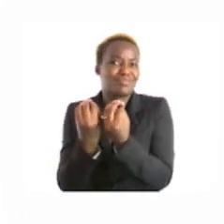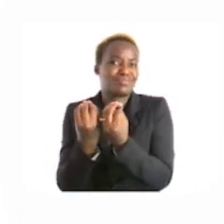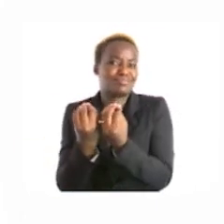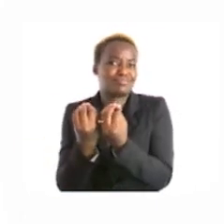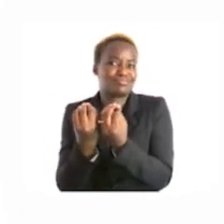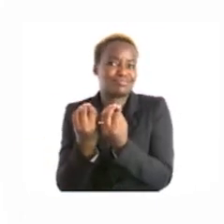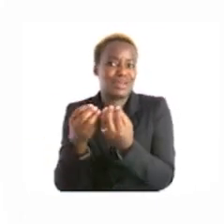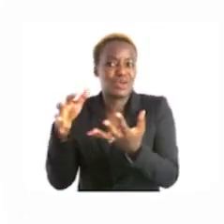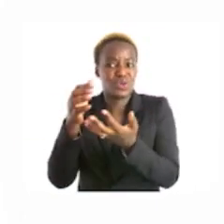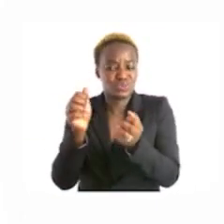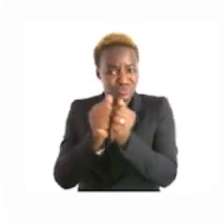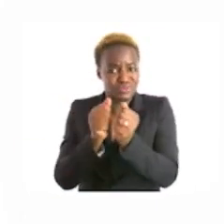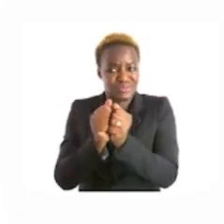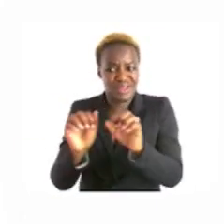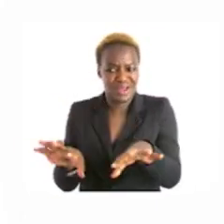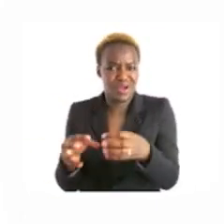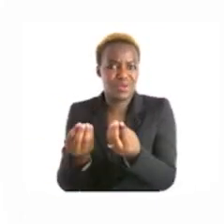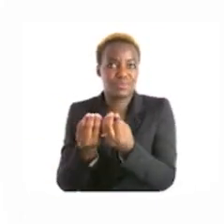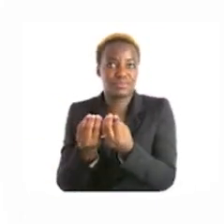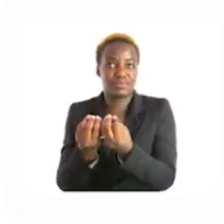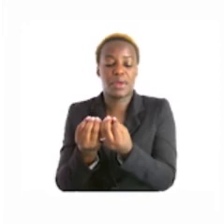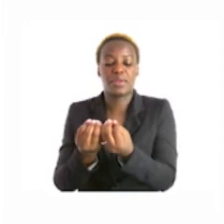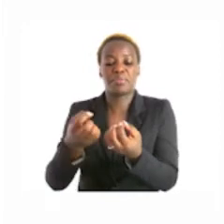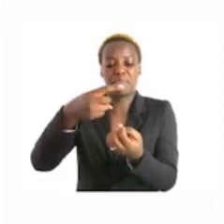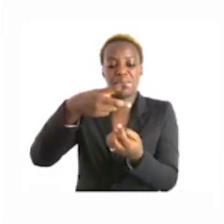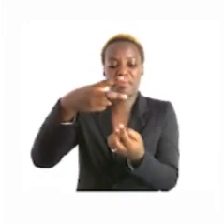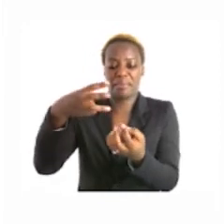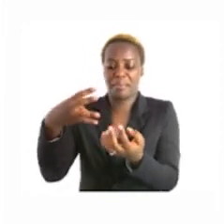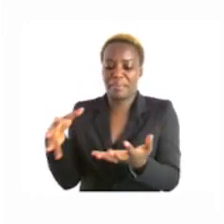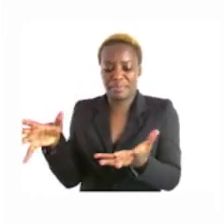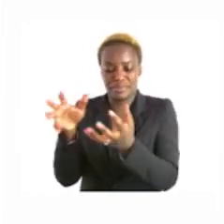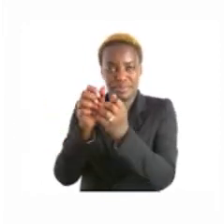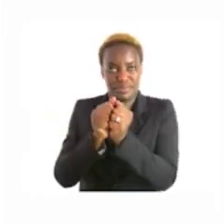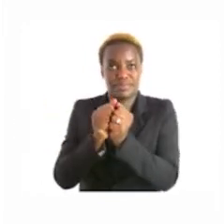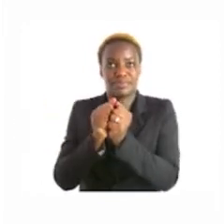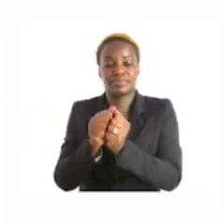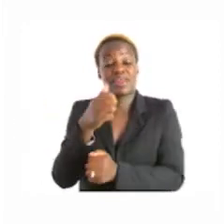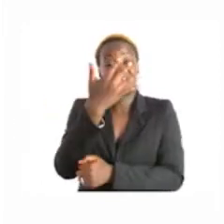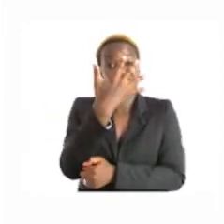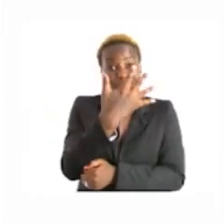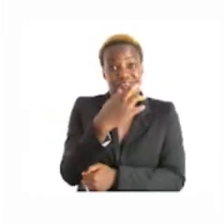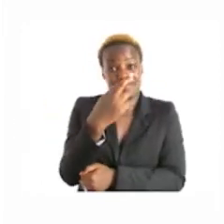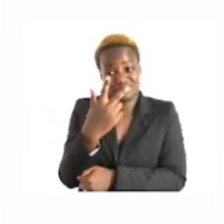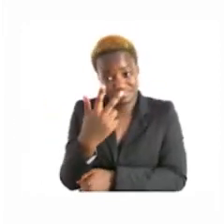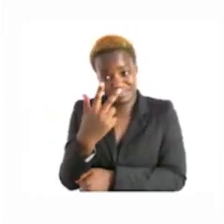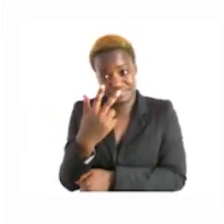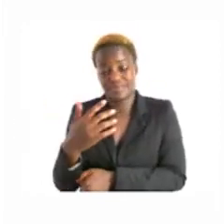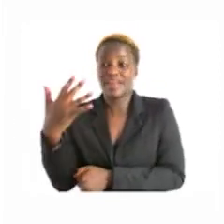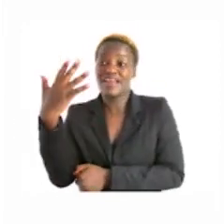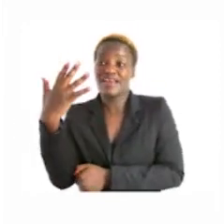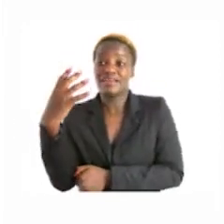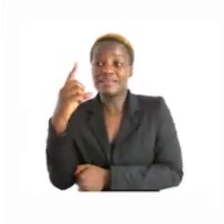you think you will have? So you need to count, all right? So we have a $5, a 50 cent, and the